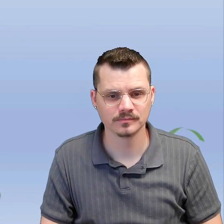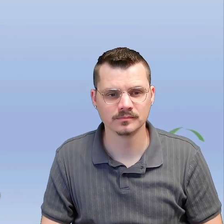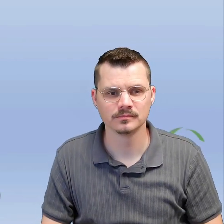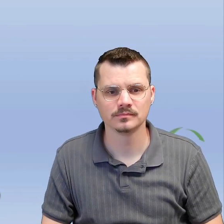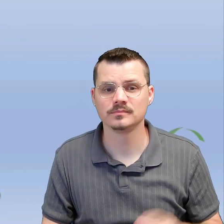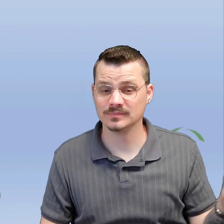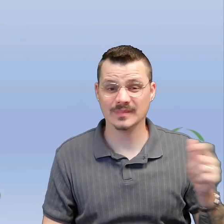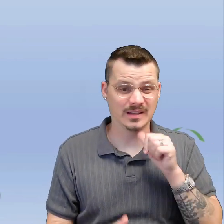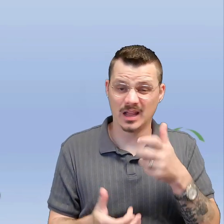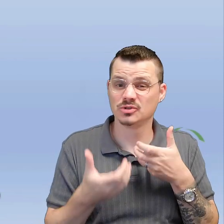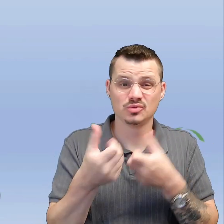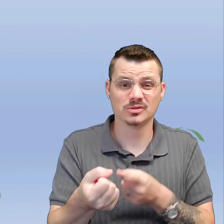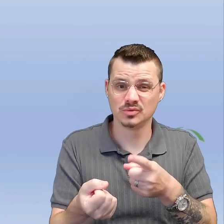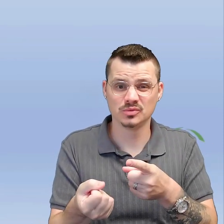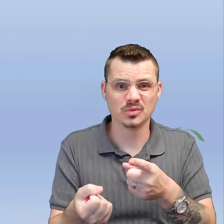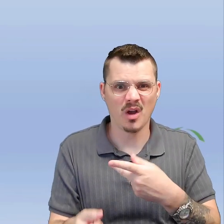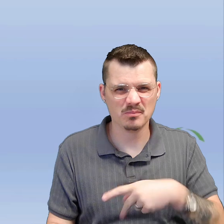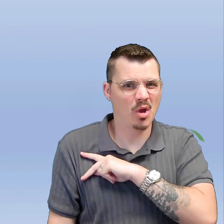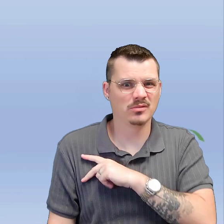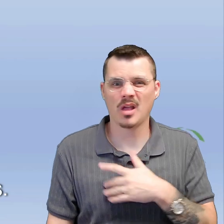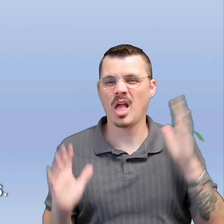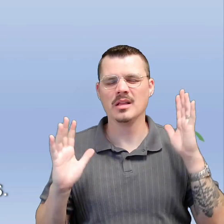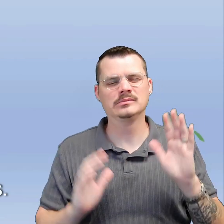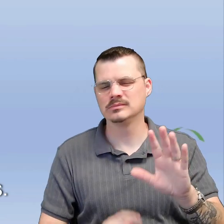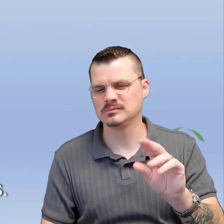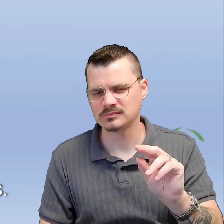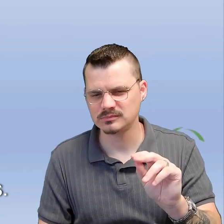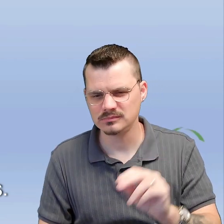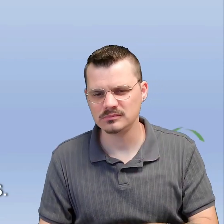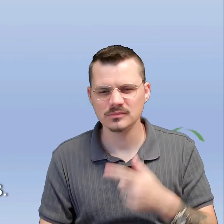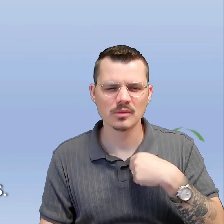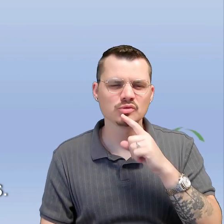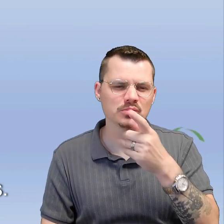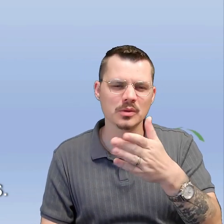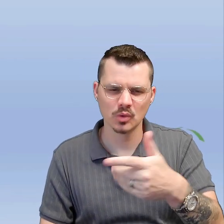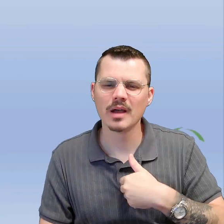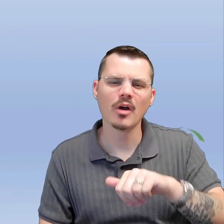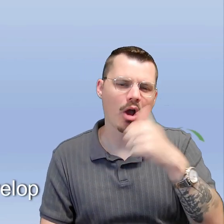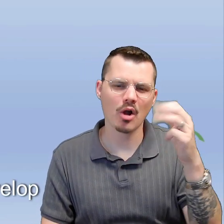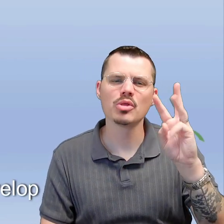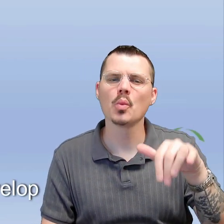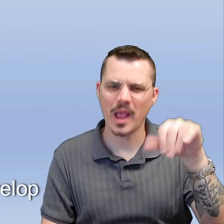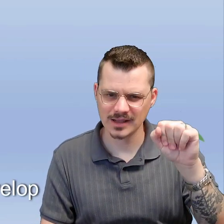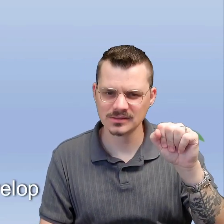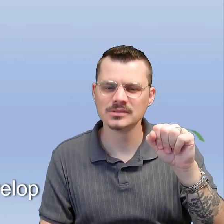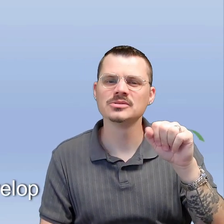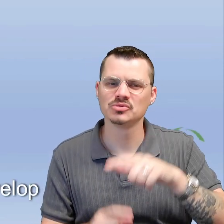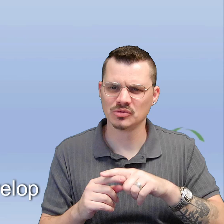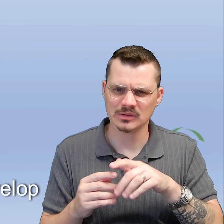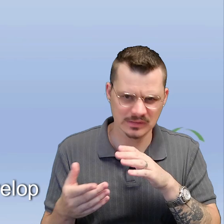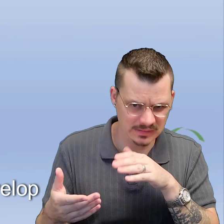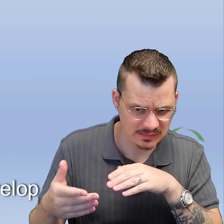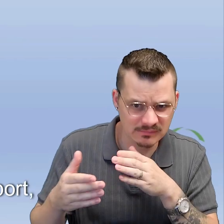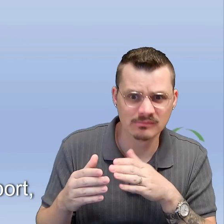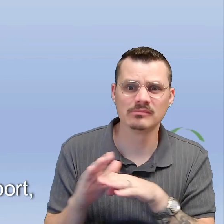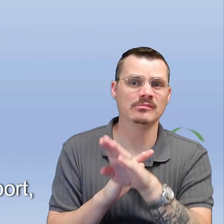Don't take the distrust personally. And I'm sure you found other ways. And when you find a good way